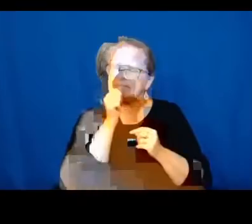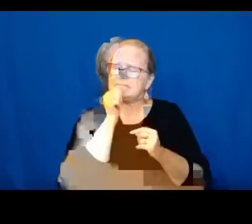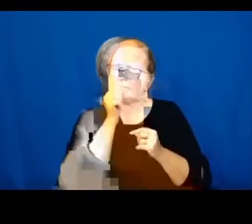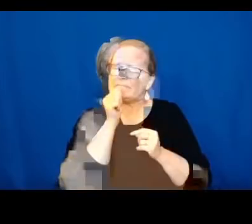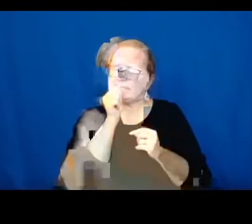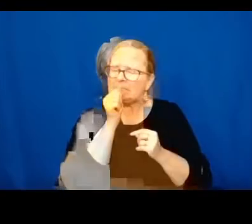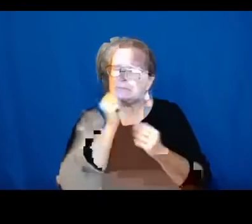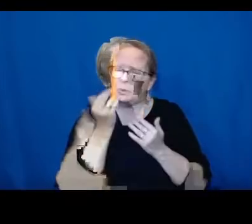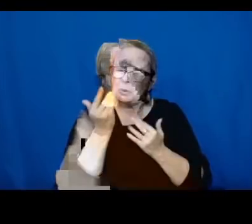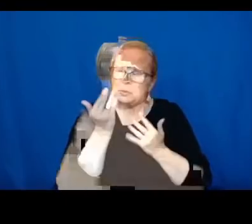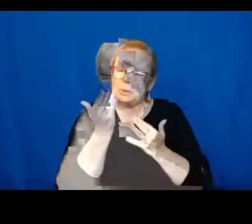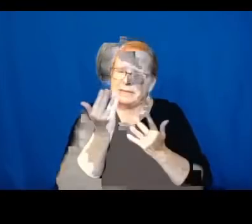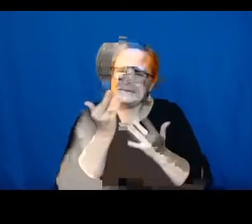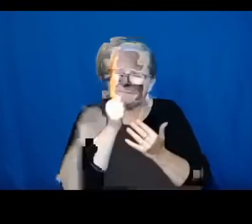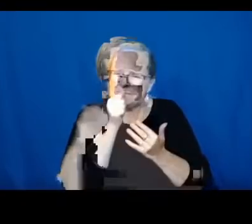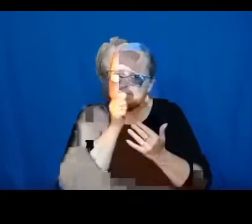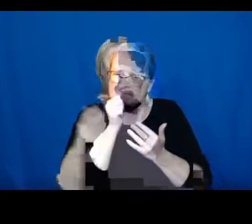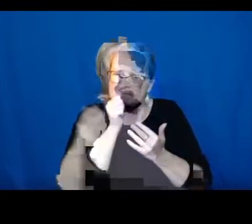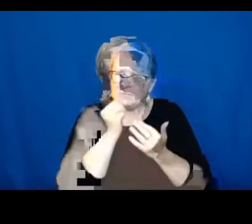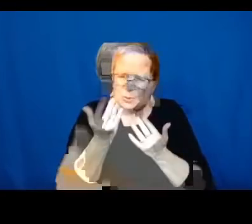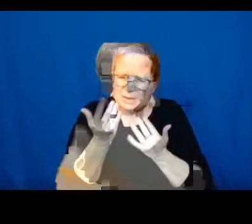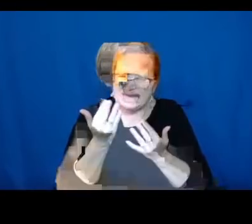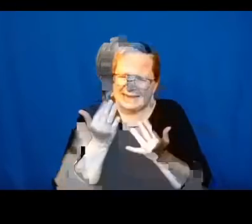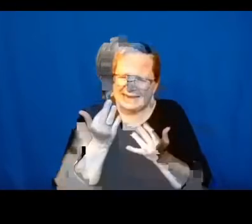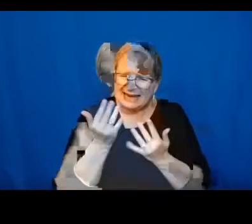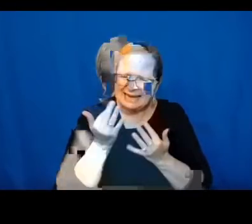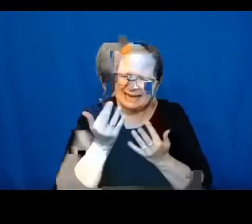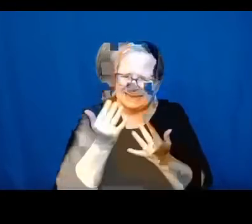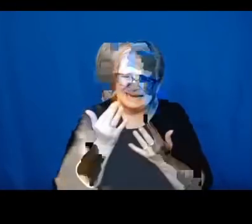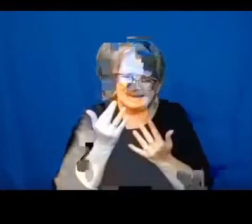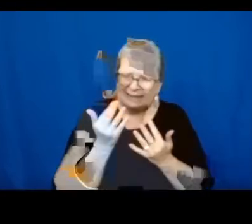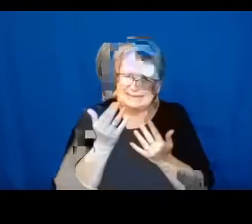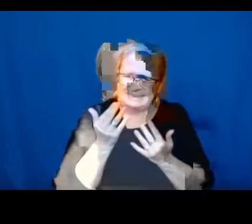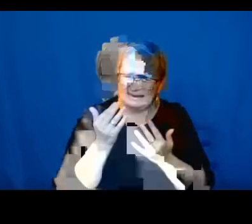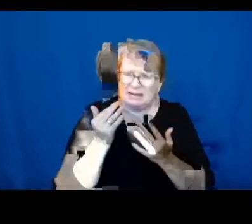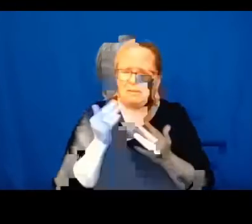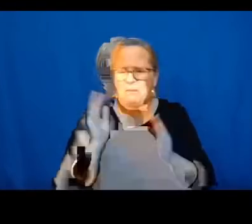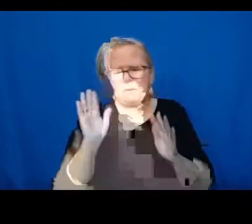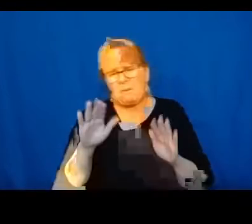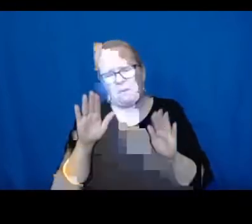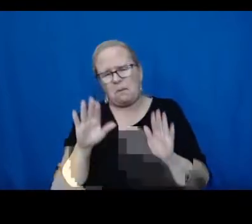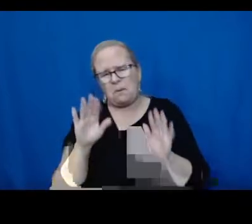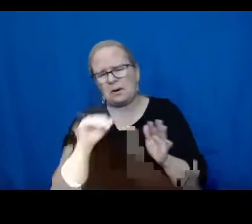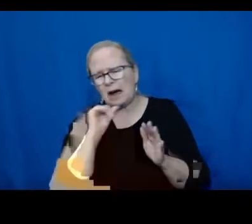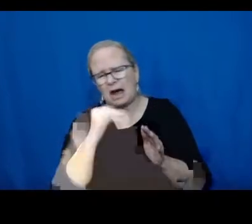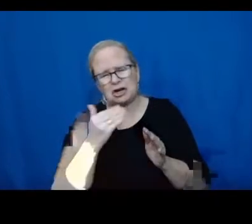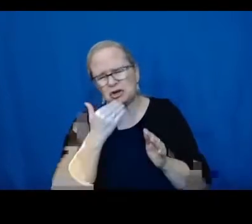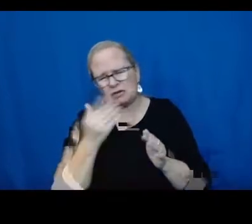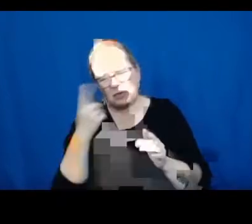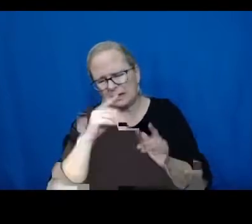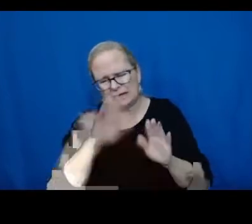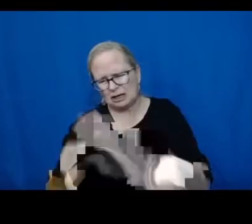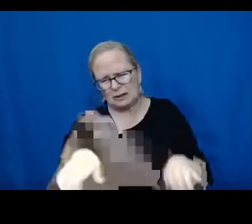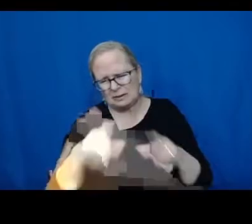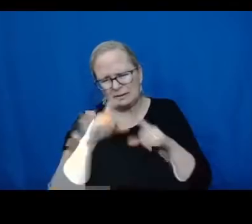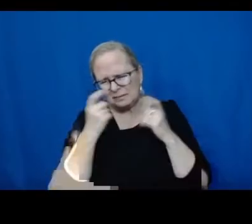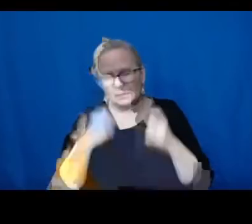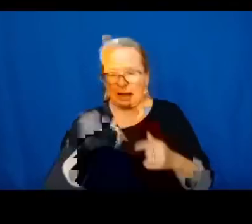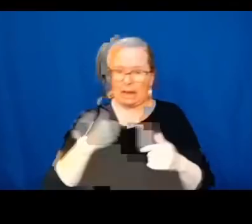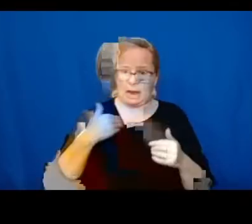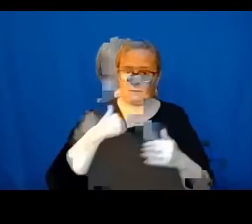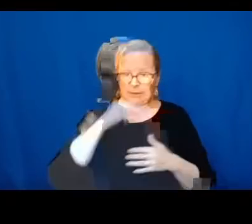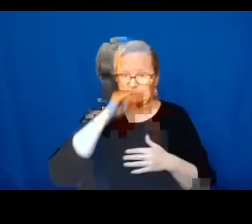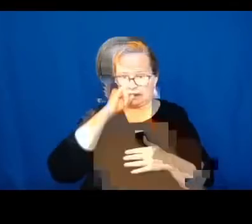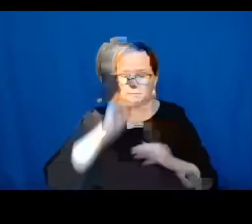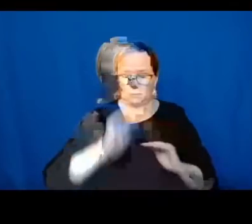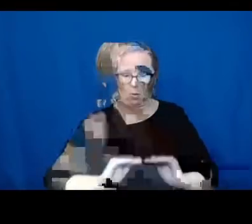inconvenient for kids. I have young kids too, and they have quickly adapted to this and understood that this is not forever, but it's going to